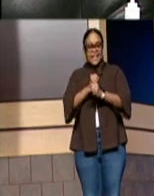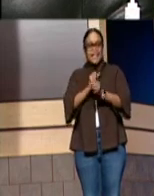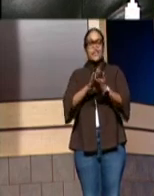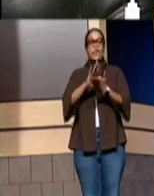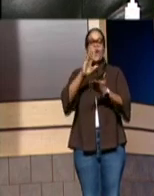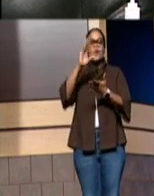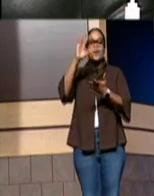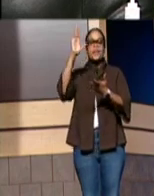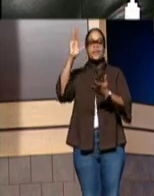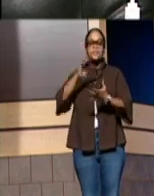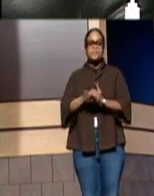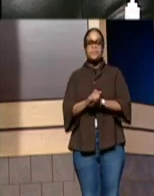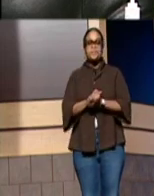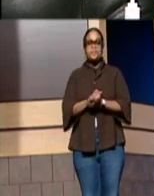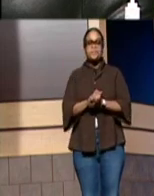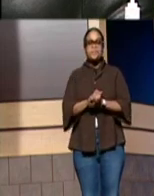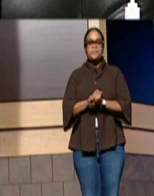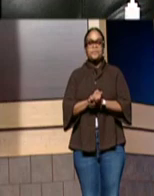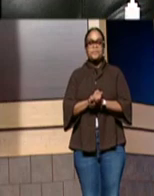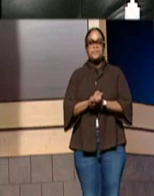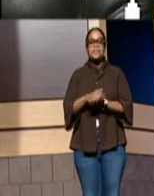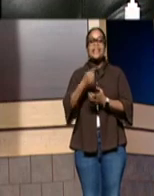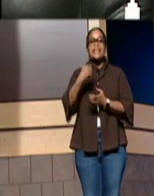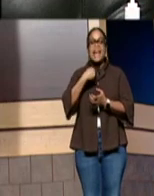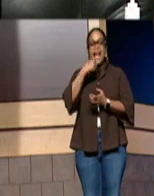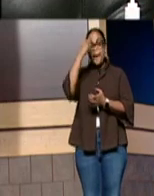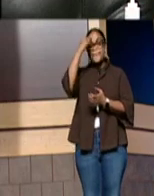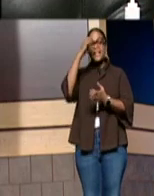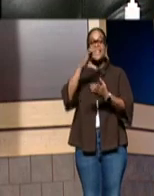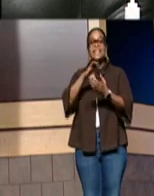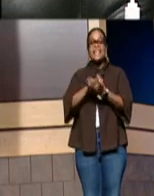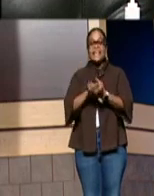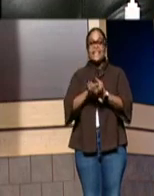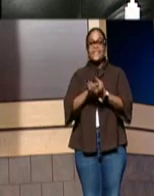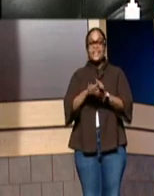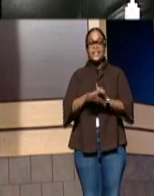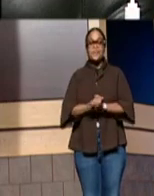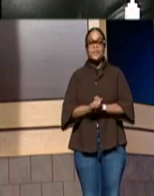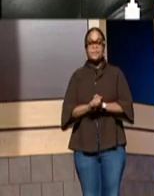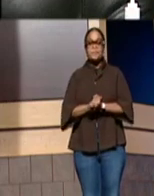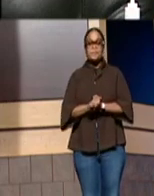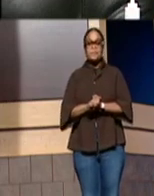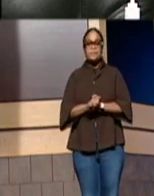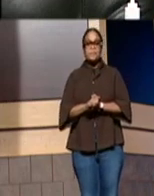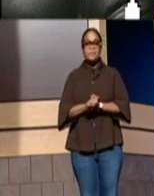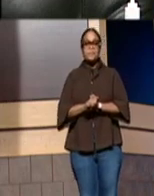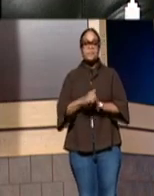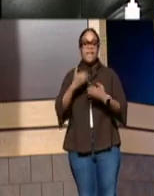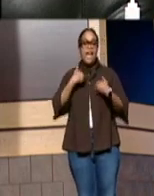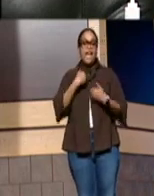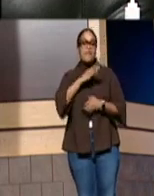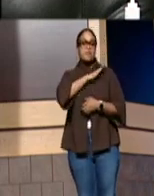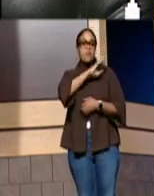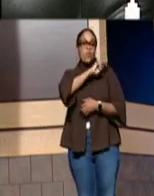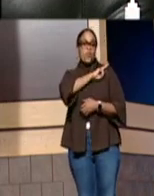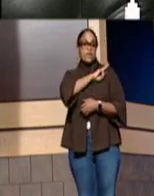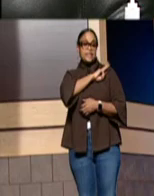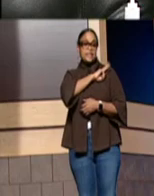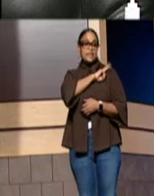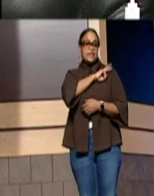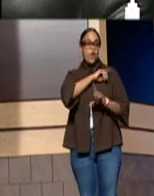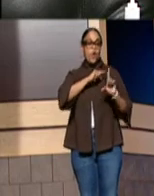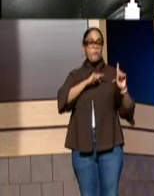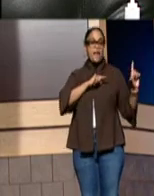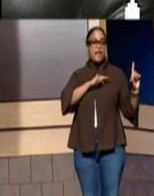got to get glory out of this. And I believe, now here I go. I got Bill Winston over here on my left